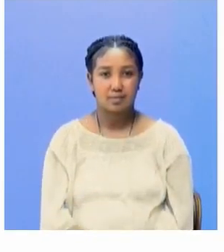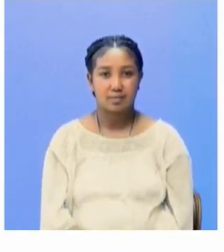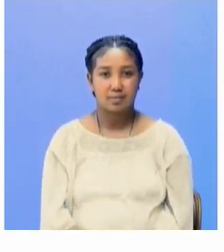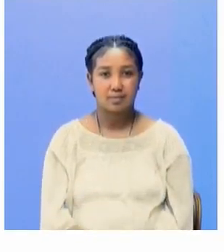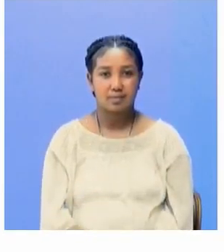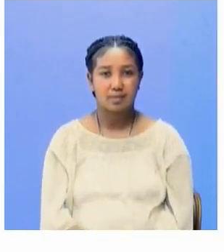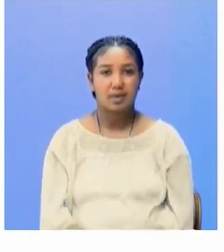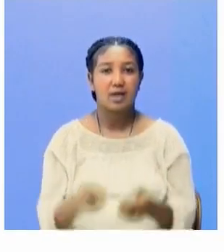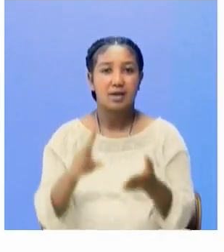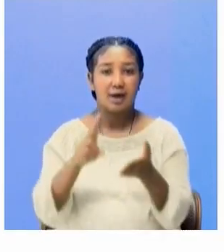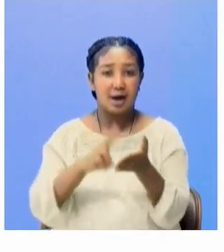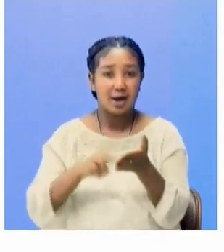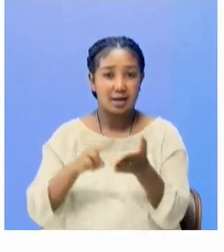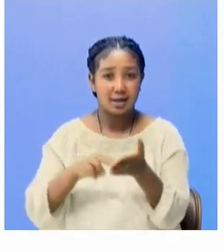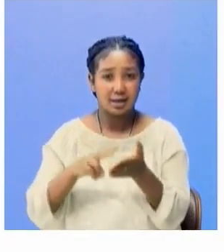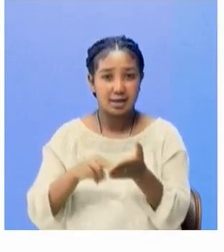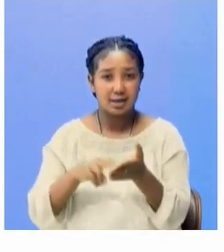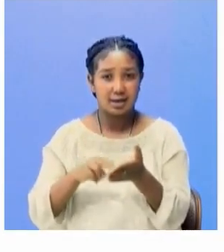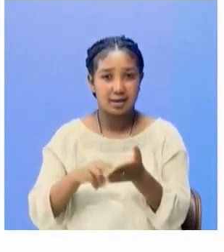read